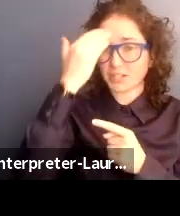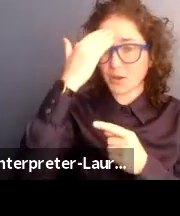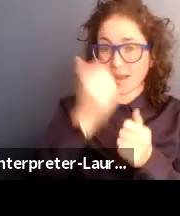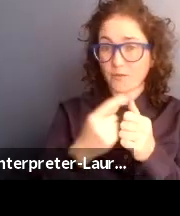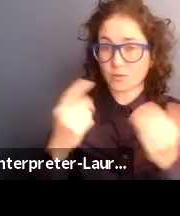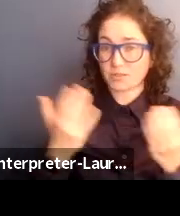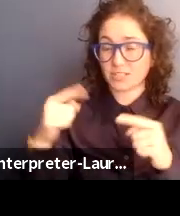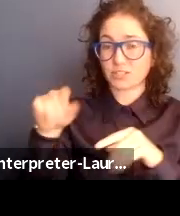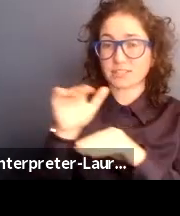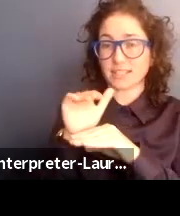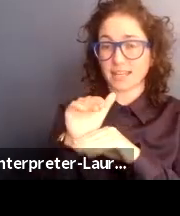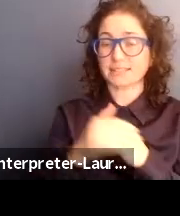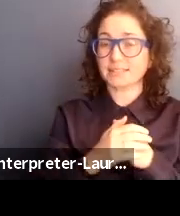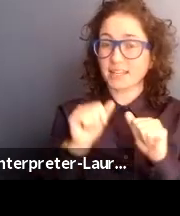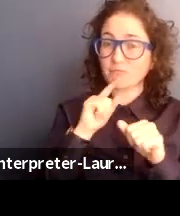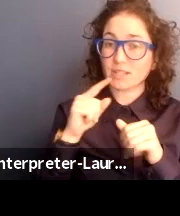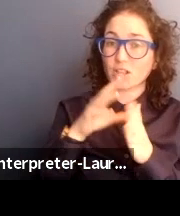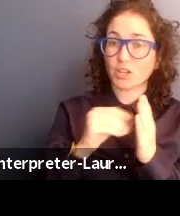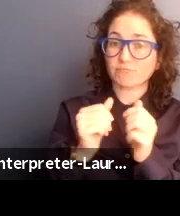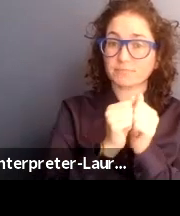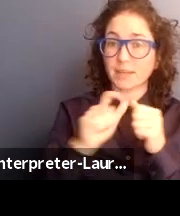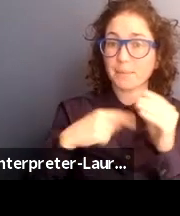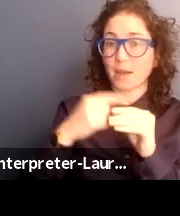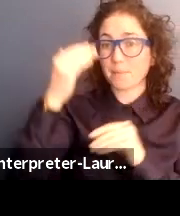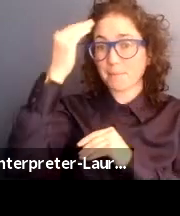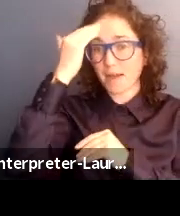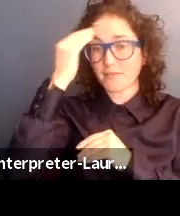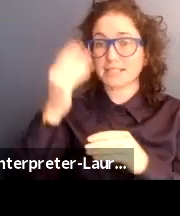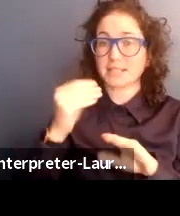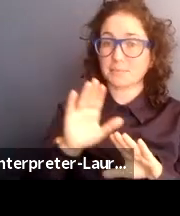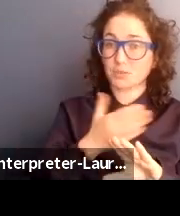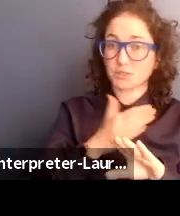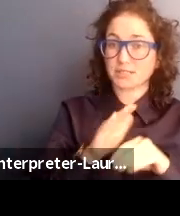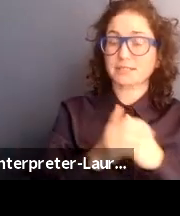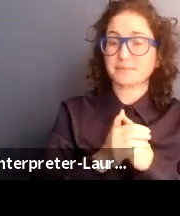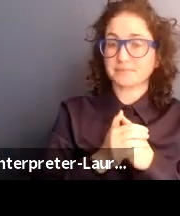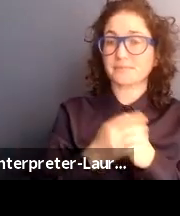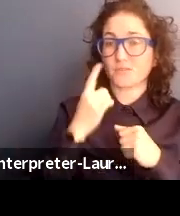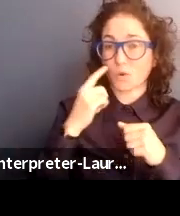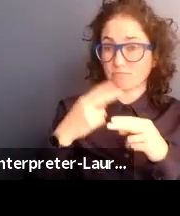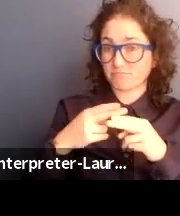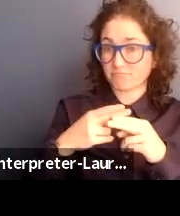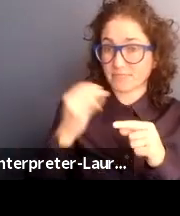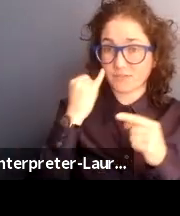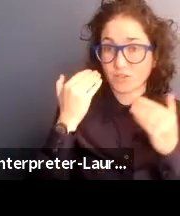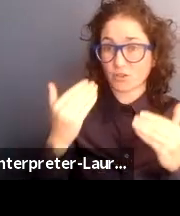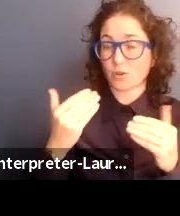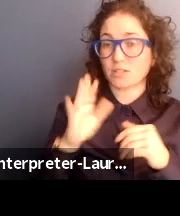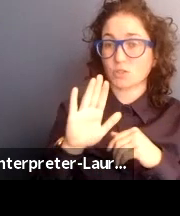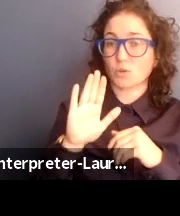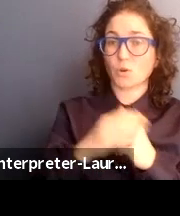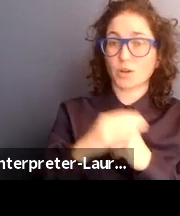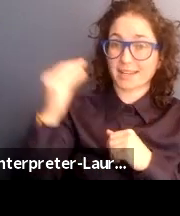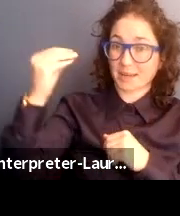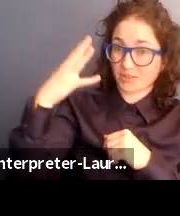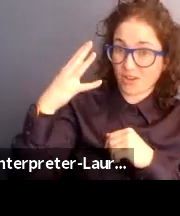tonight to help to learn with us about mindfulness and music. So for just a moment, if everybody could just turn their mic or their cameras